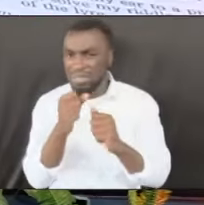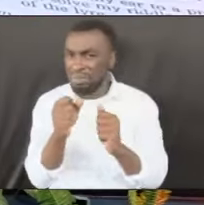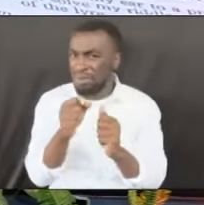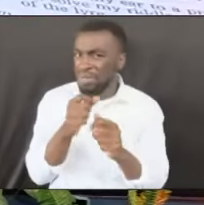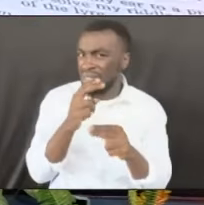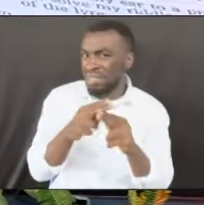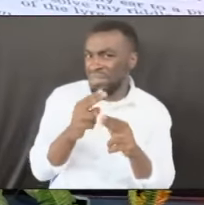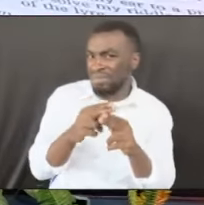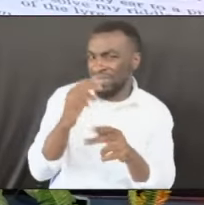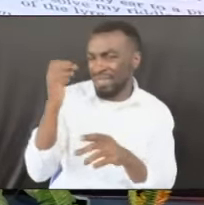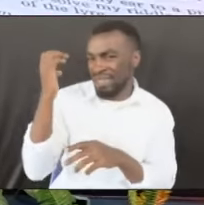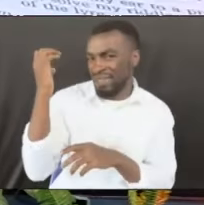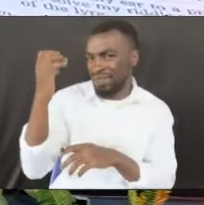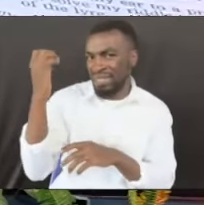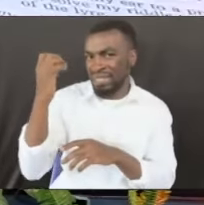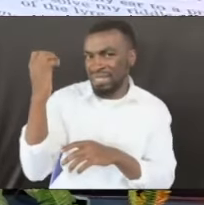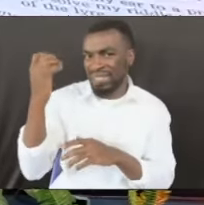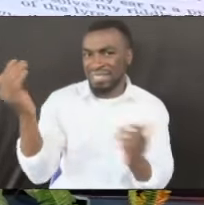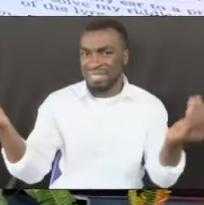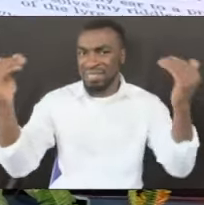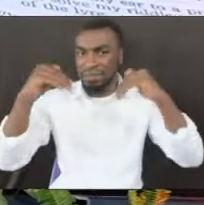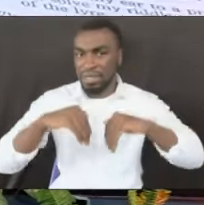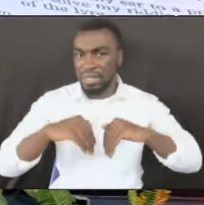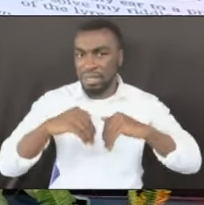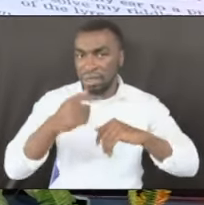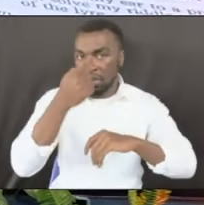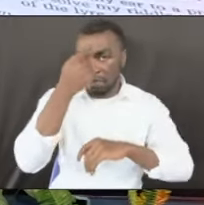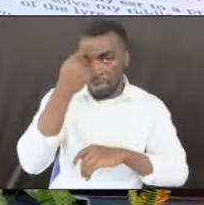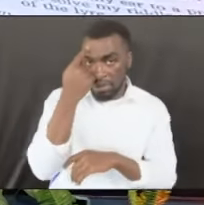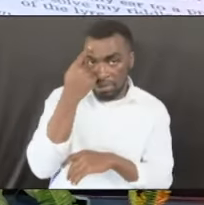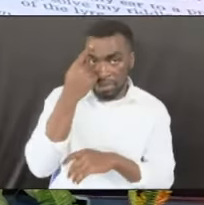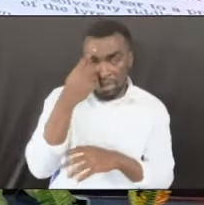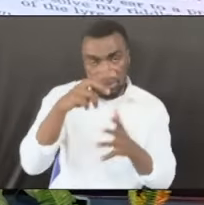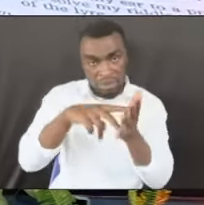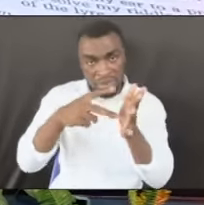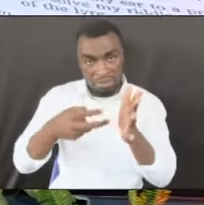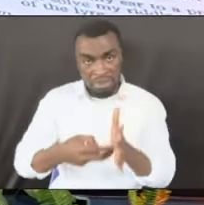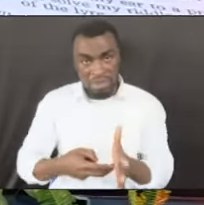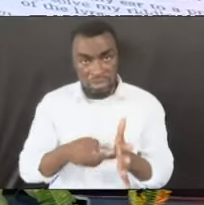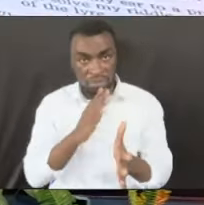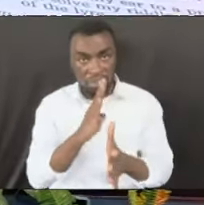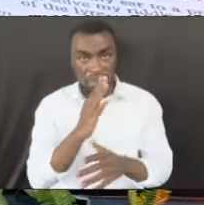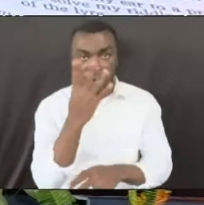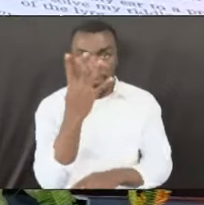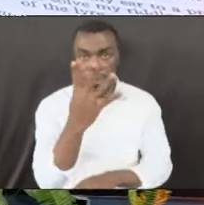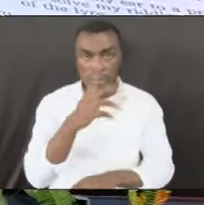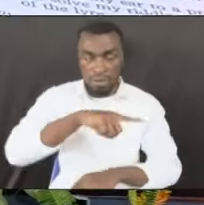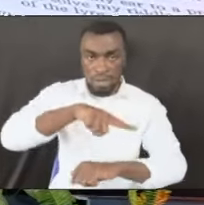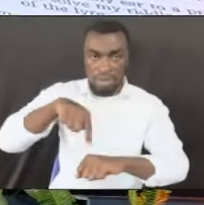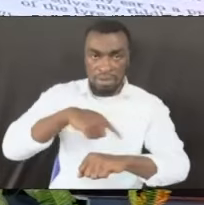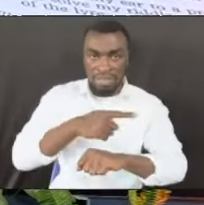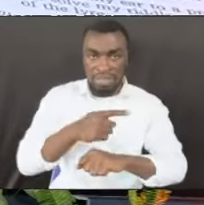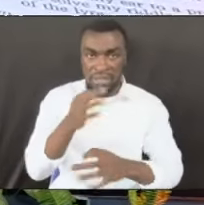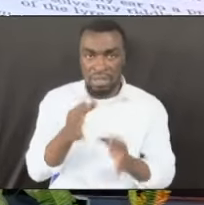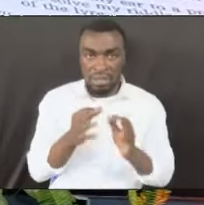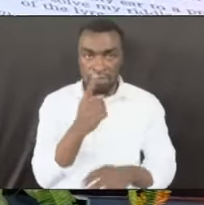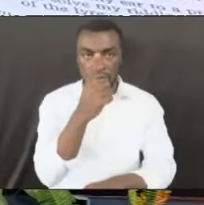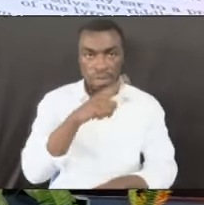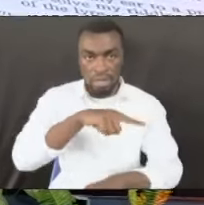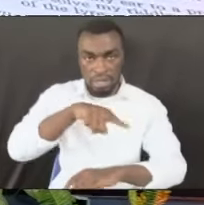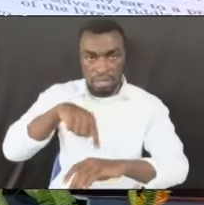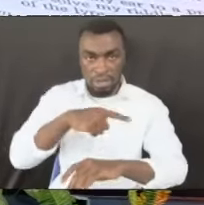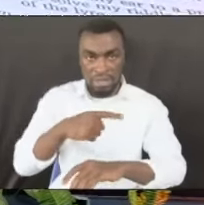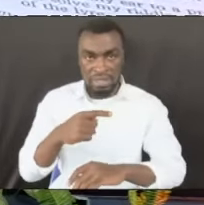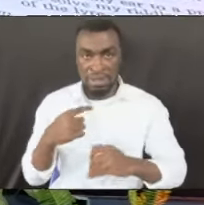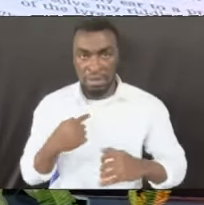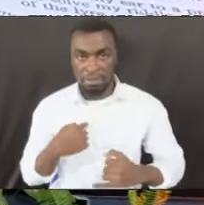an evangelistic seminar, because it was meant to be 4 hours. If it's 1 hour, I will do an